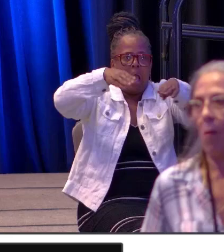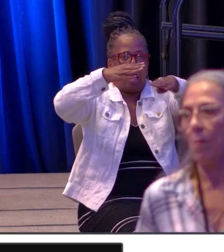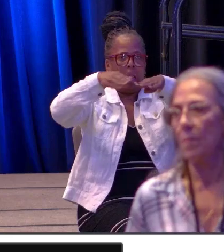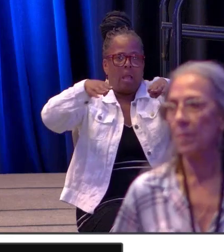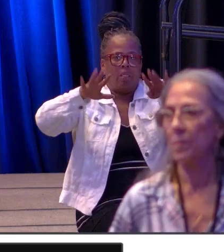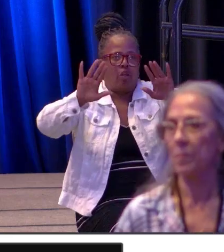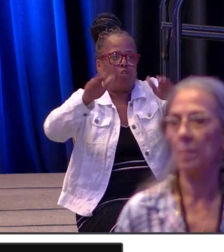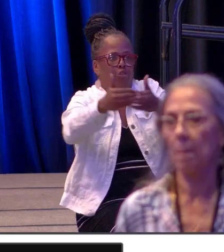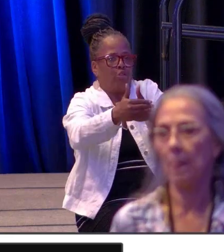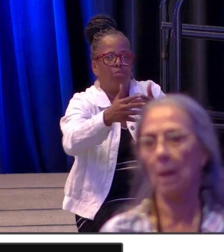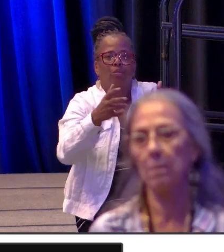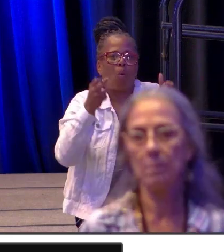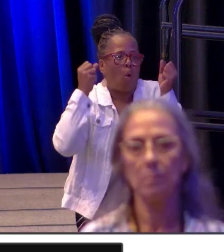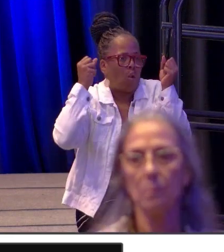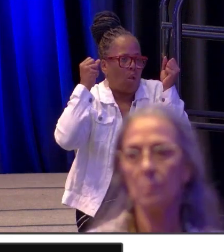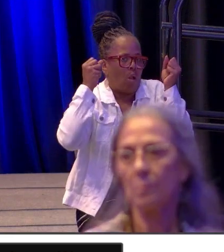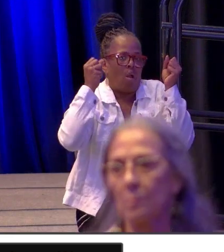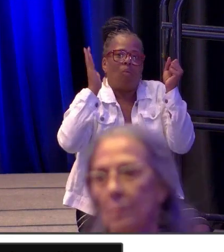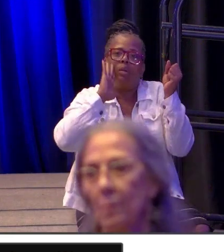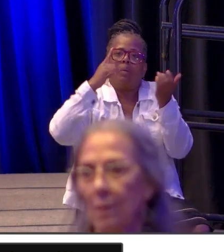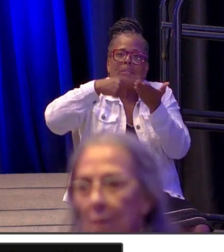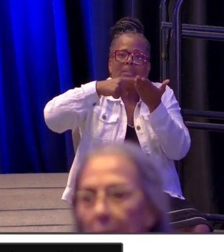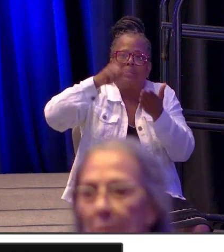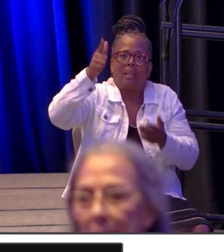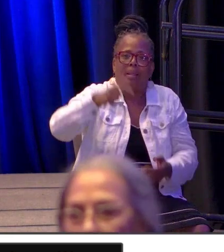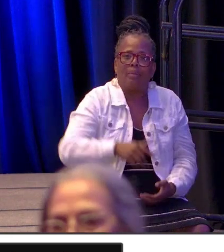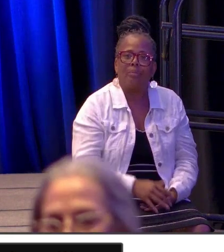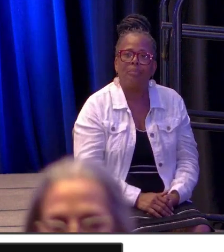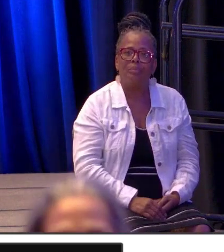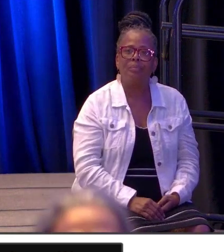and hold on to it. Don't come up yet. Yes.